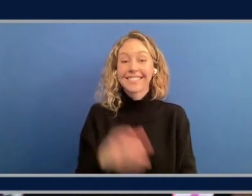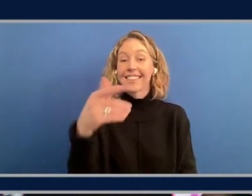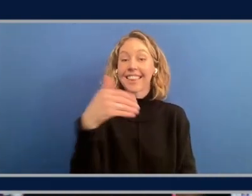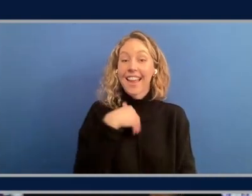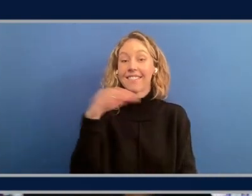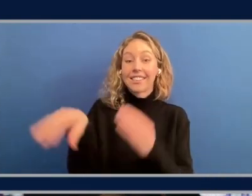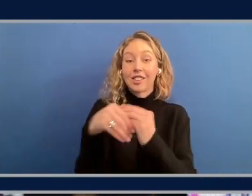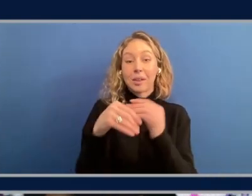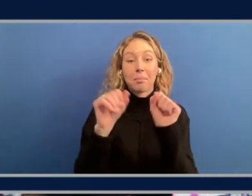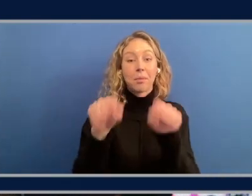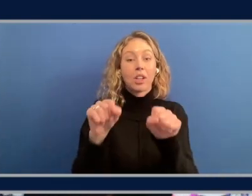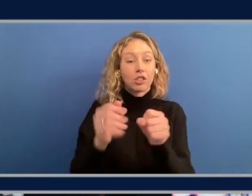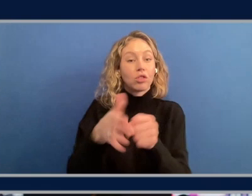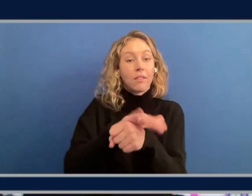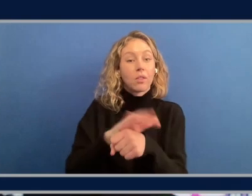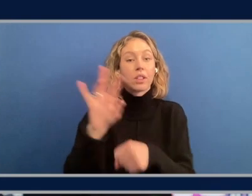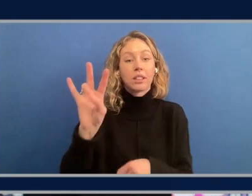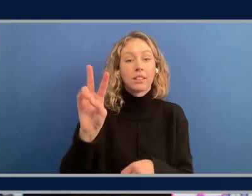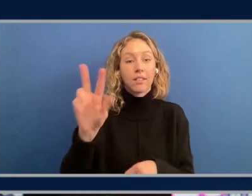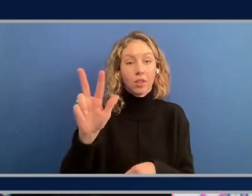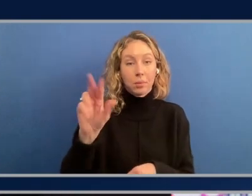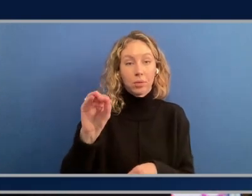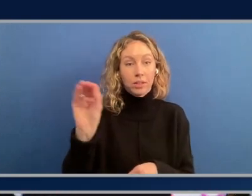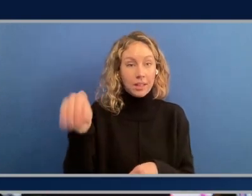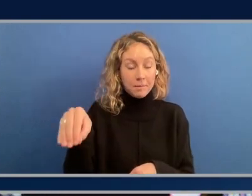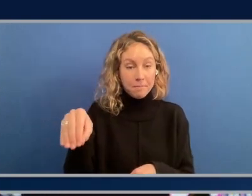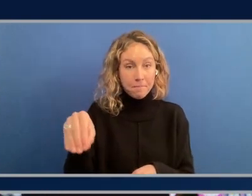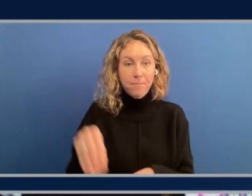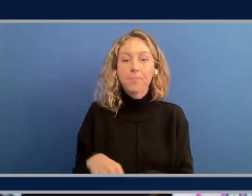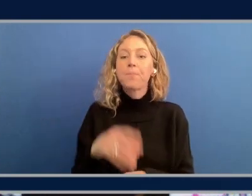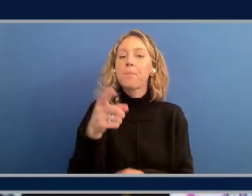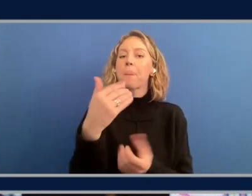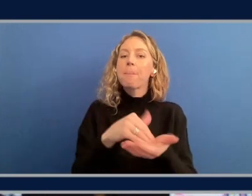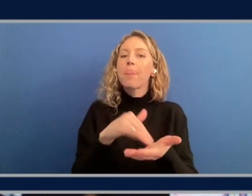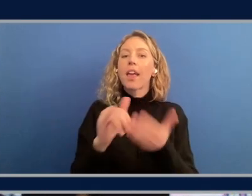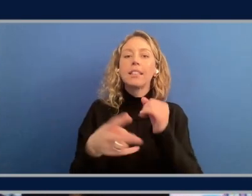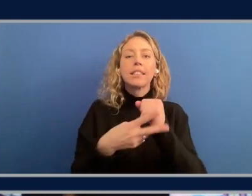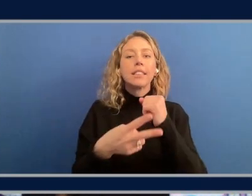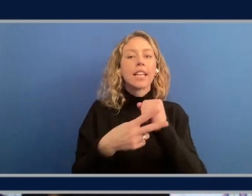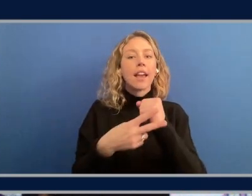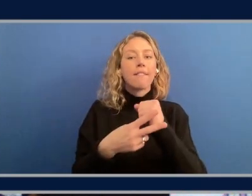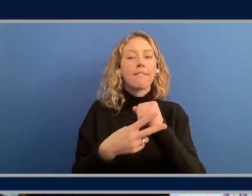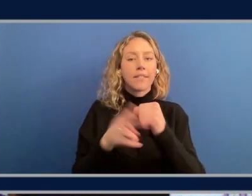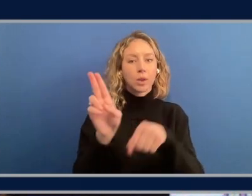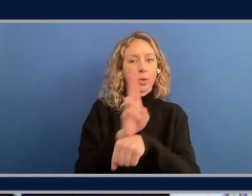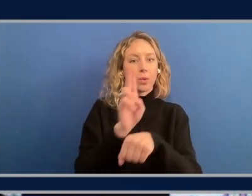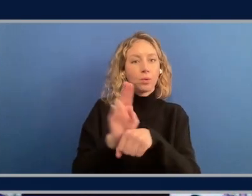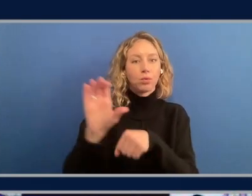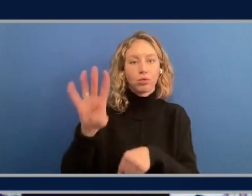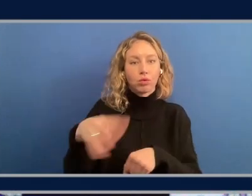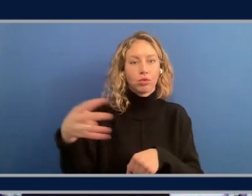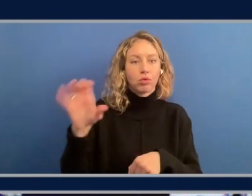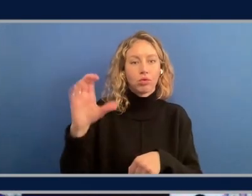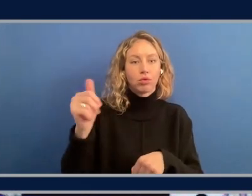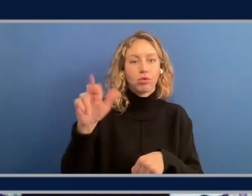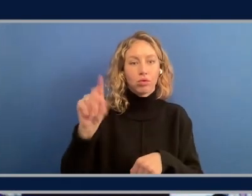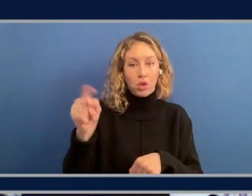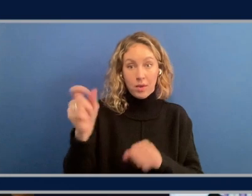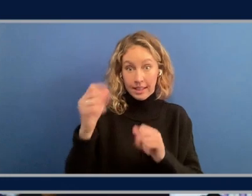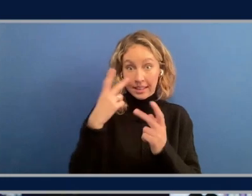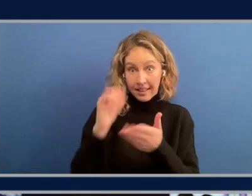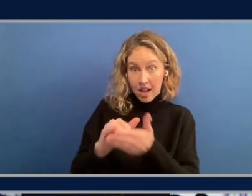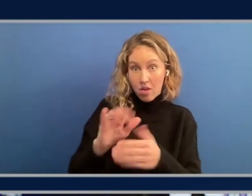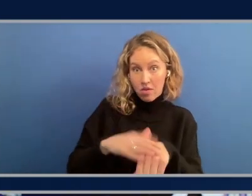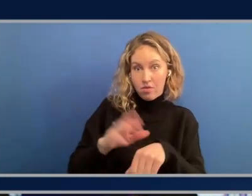potential coverage of 73%. Okay, and this savings implementation chart here that you're seeing, Yeah.